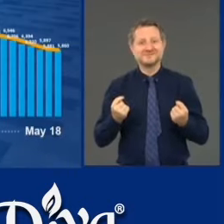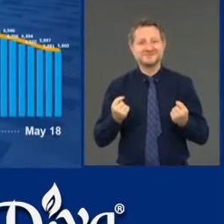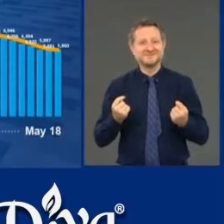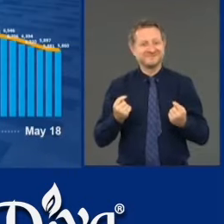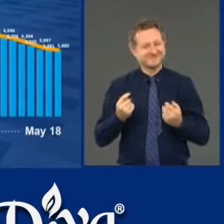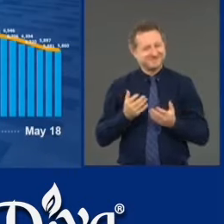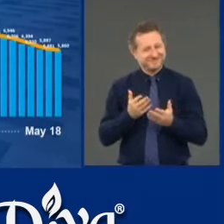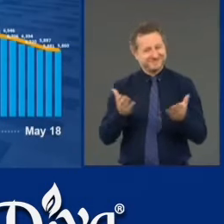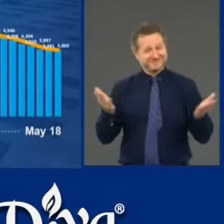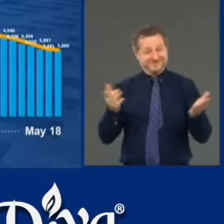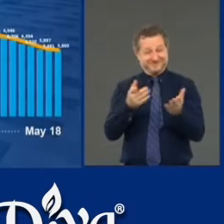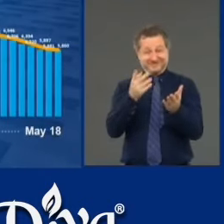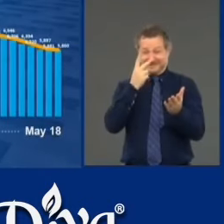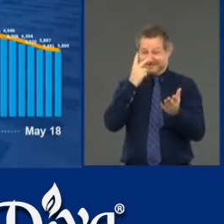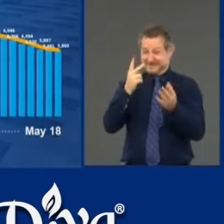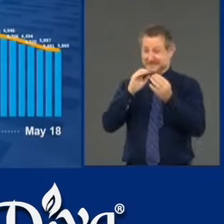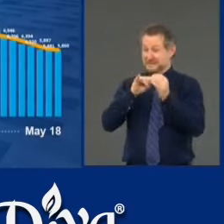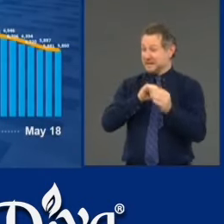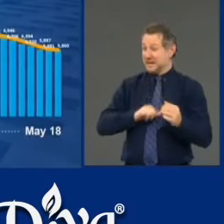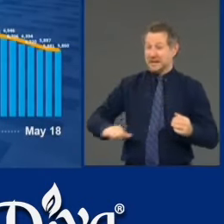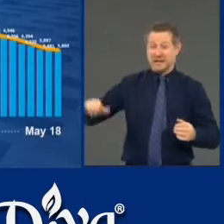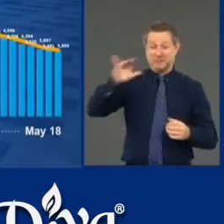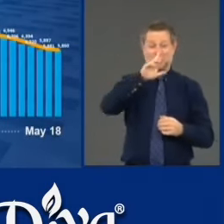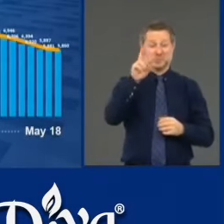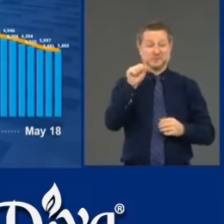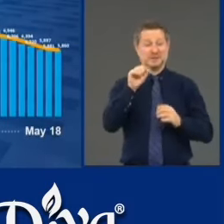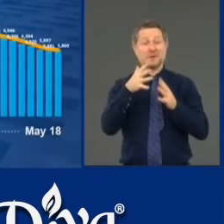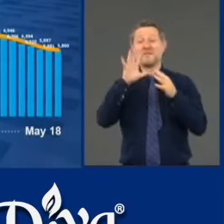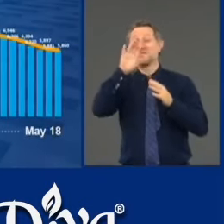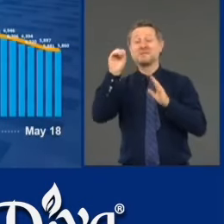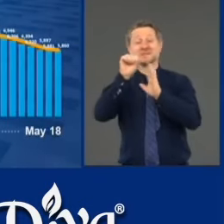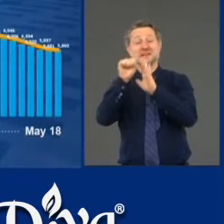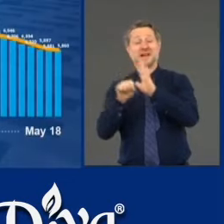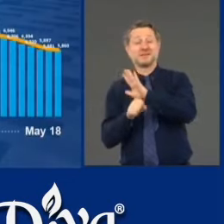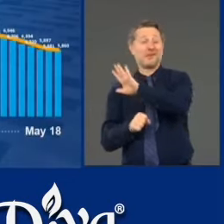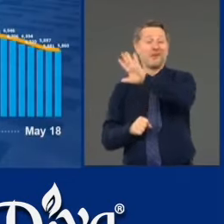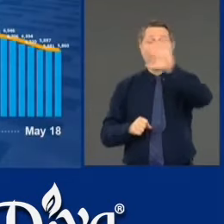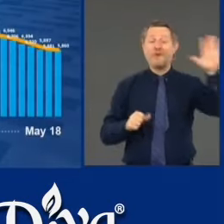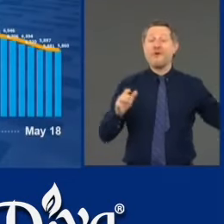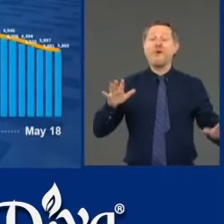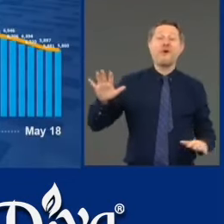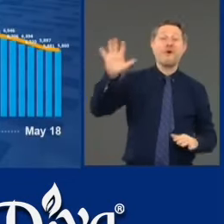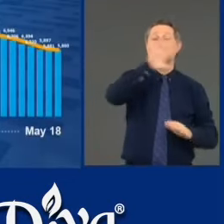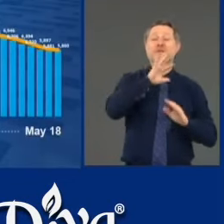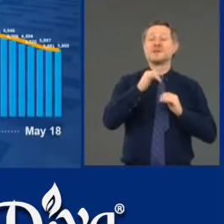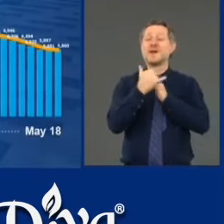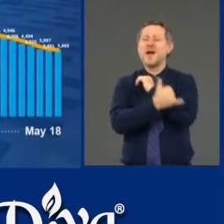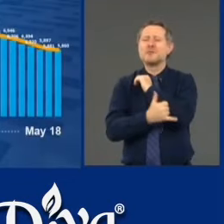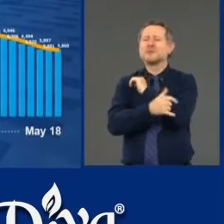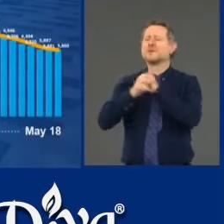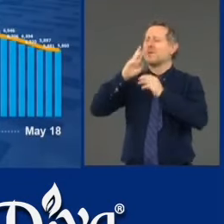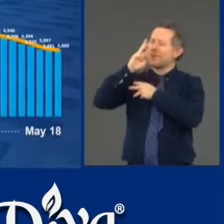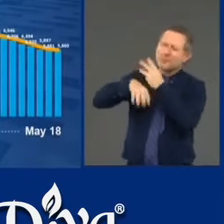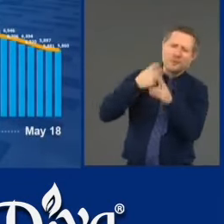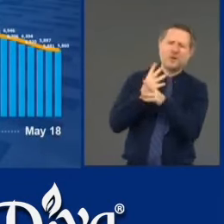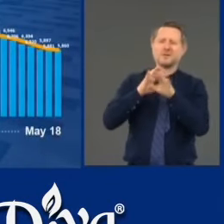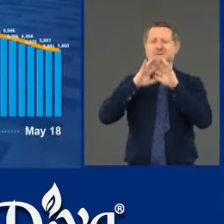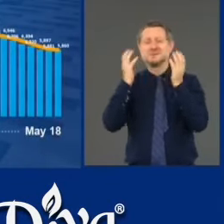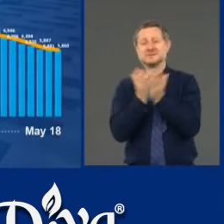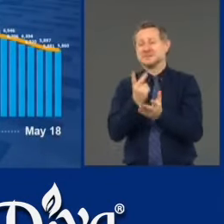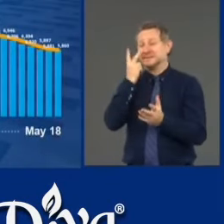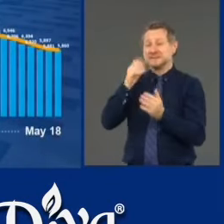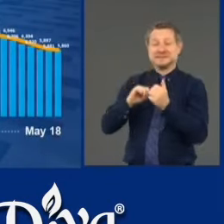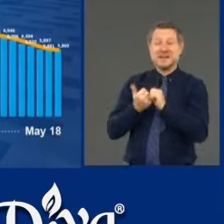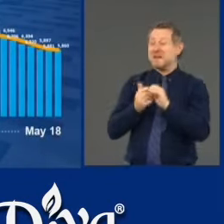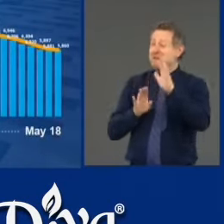in every state across the state. You'll see in almost every country across the globe. Look how fast that spike comes. Look how